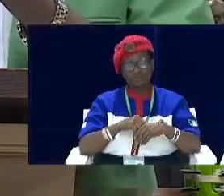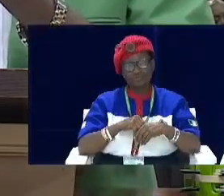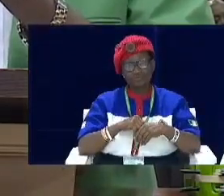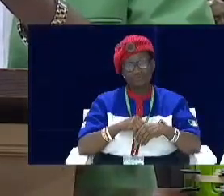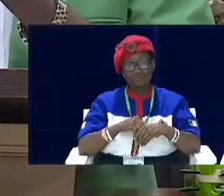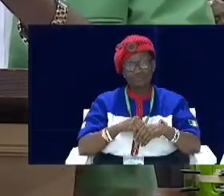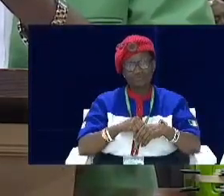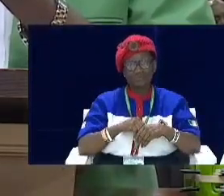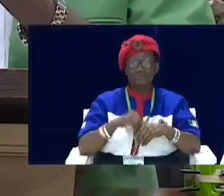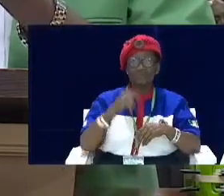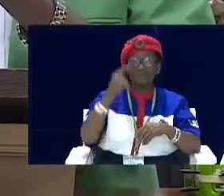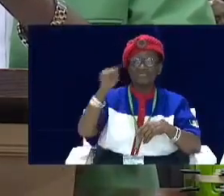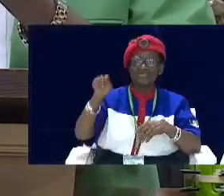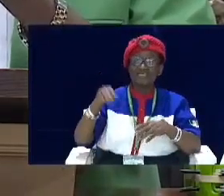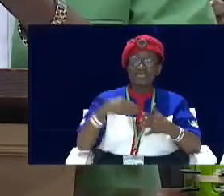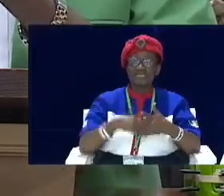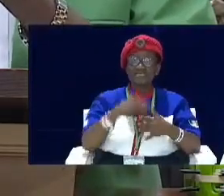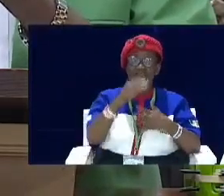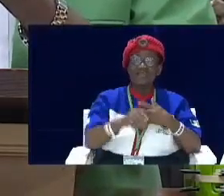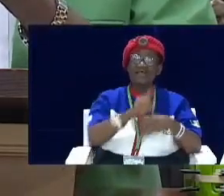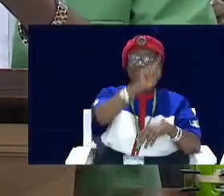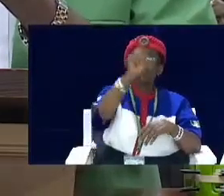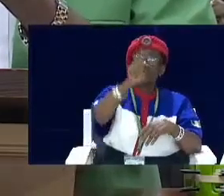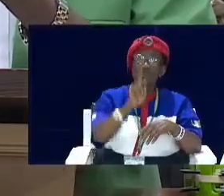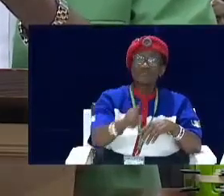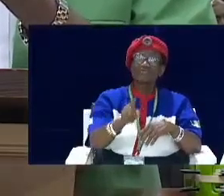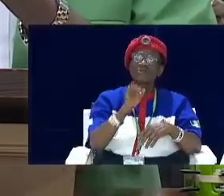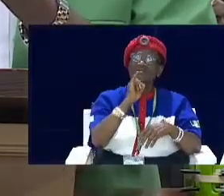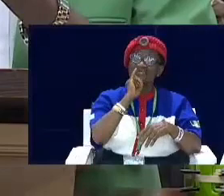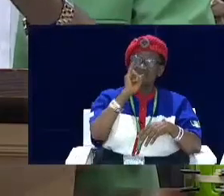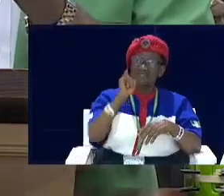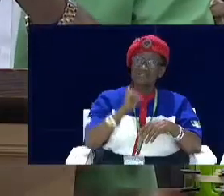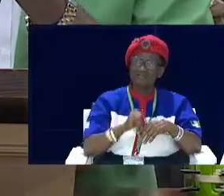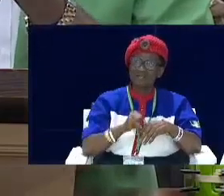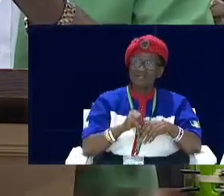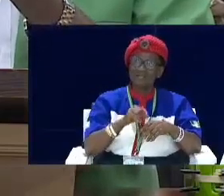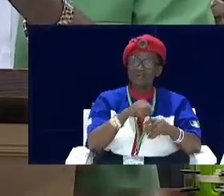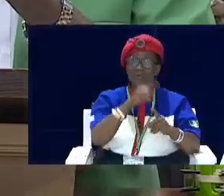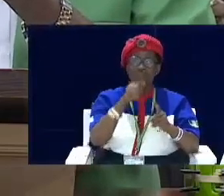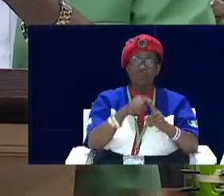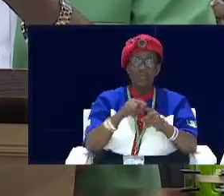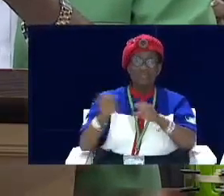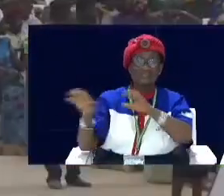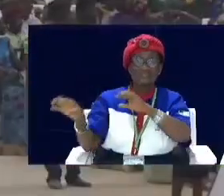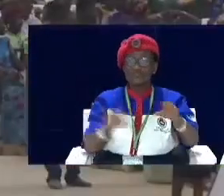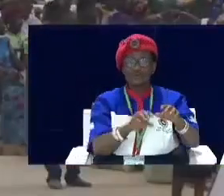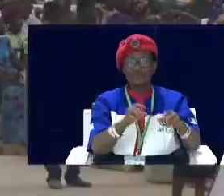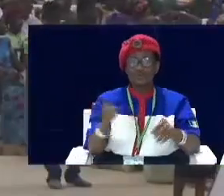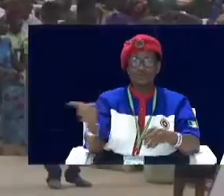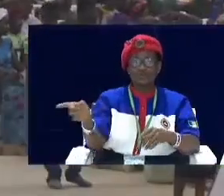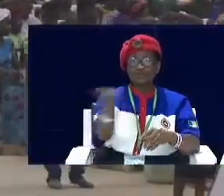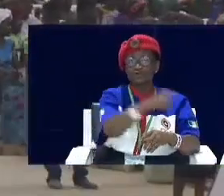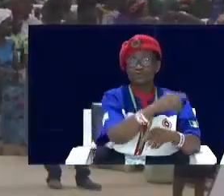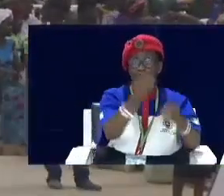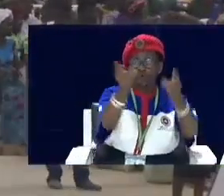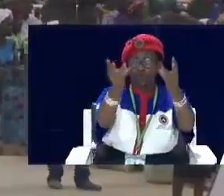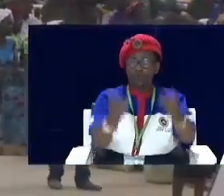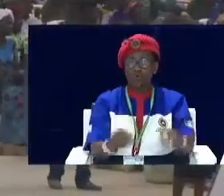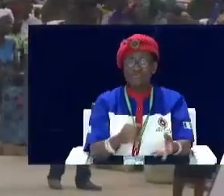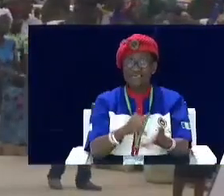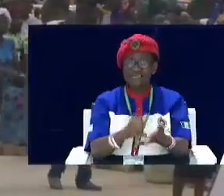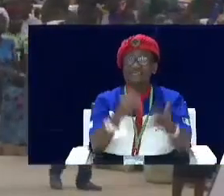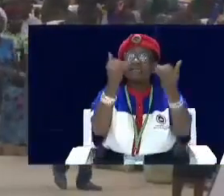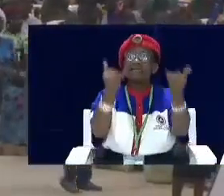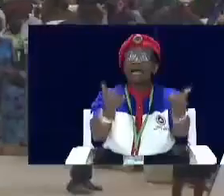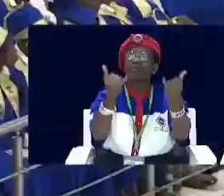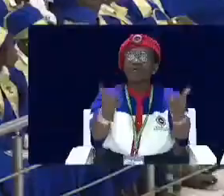The next question is, ibere to tele ni pe, when do you want it? Igba wo lo fe ri gba nisisiyin